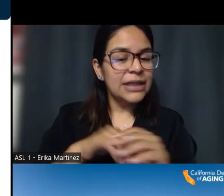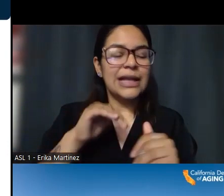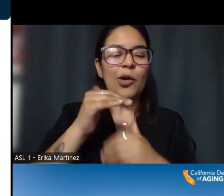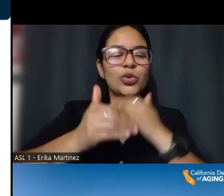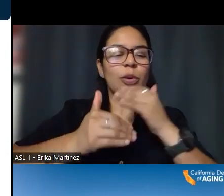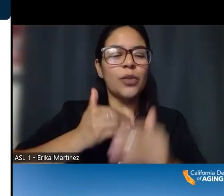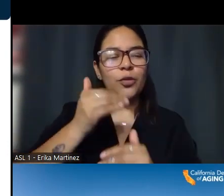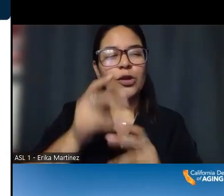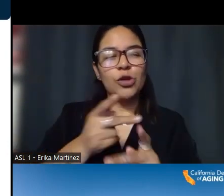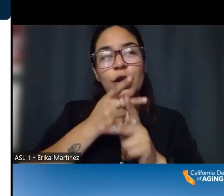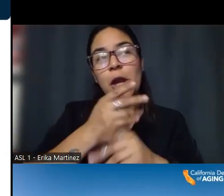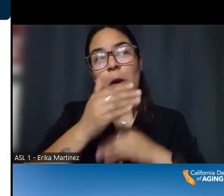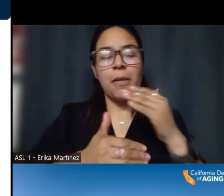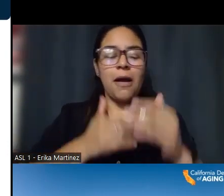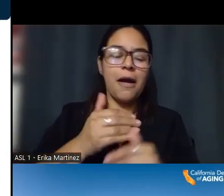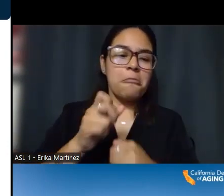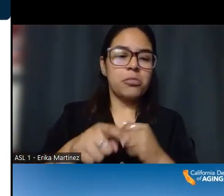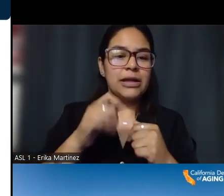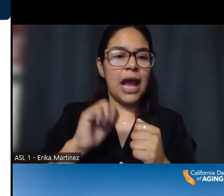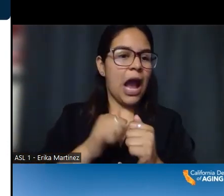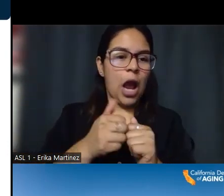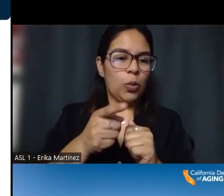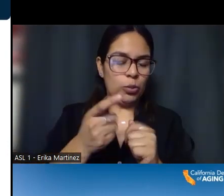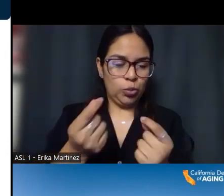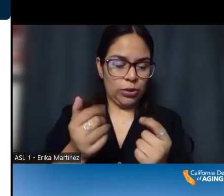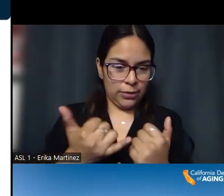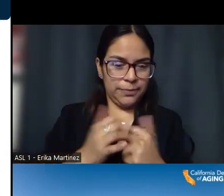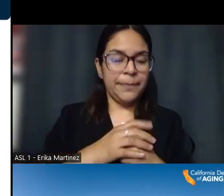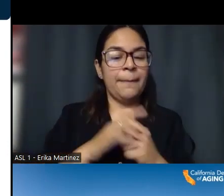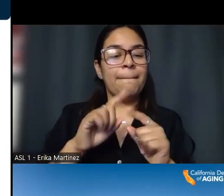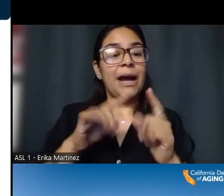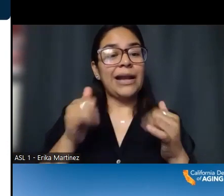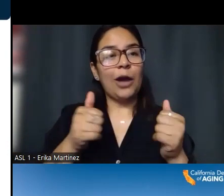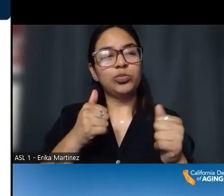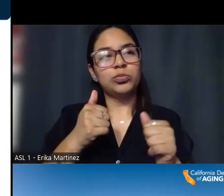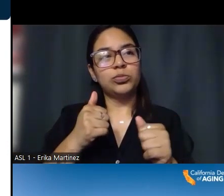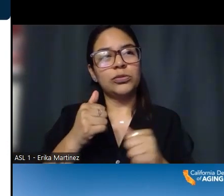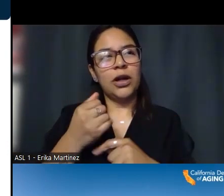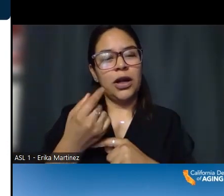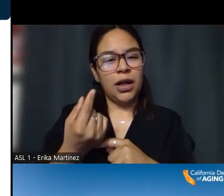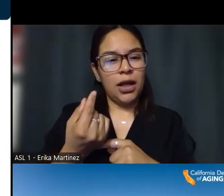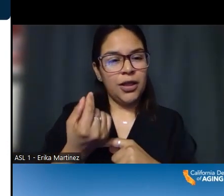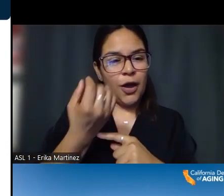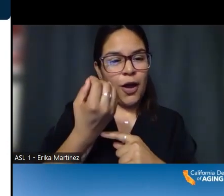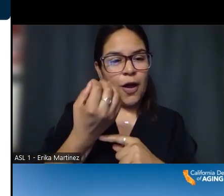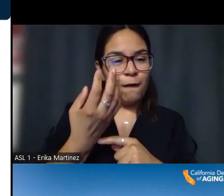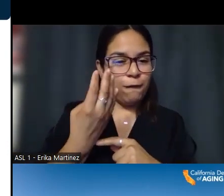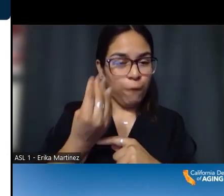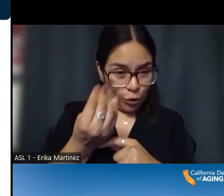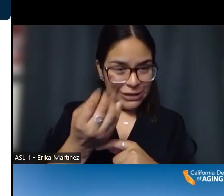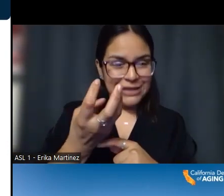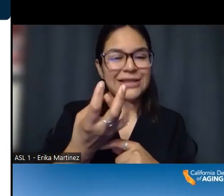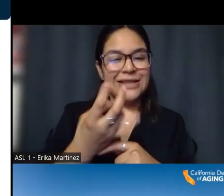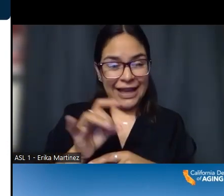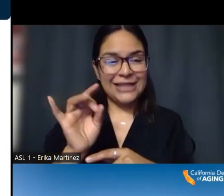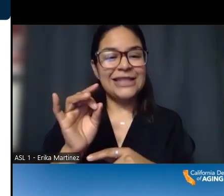a care plan or a multidisciplinary team. But throughout the years, 1418.8 was updated with the most specific,